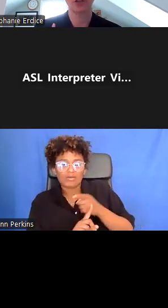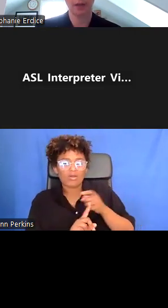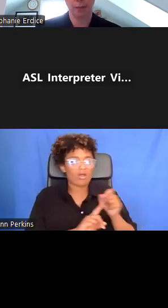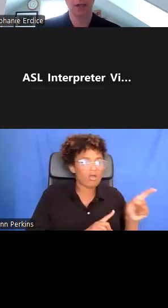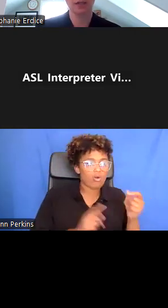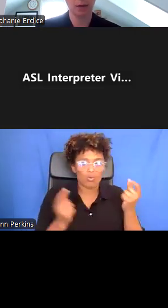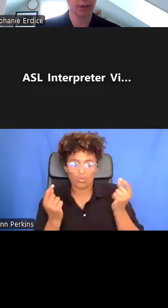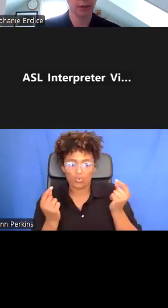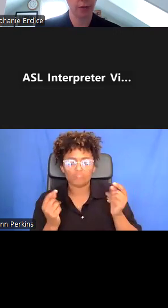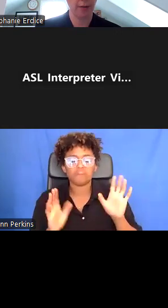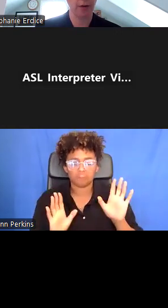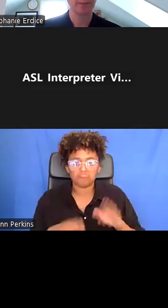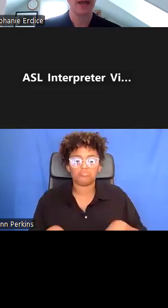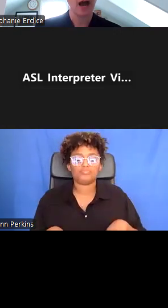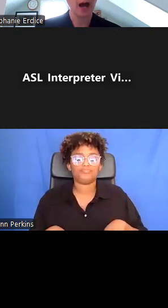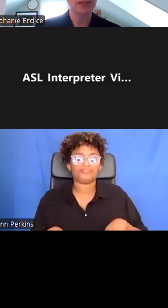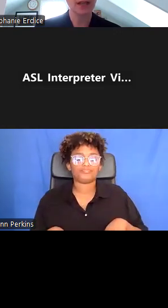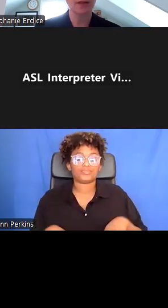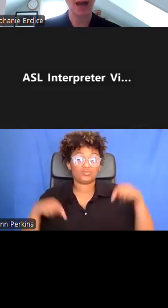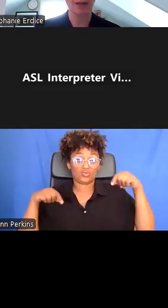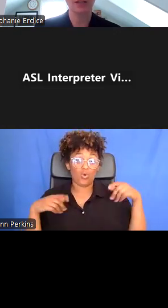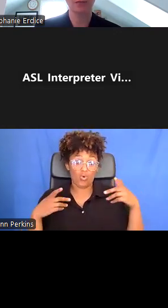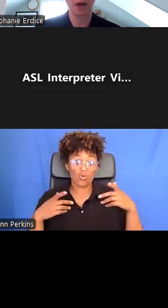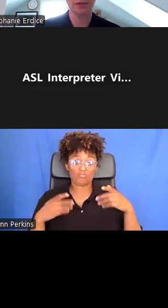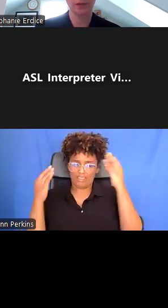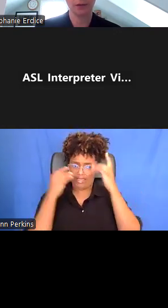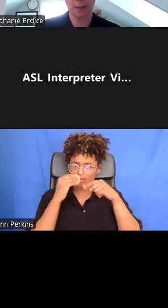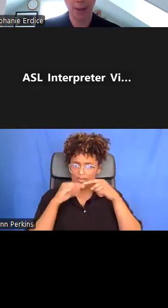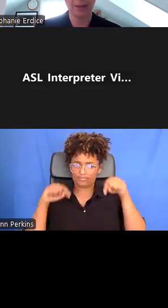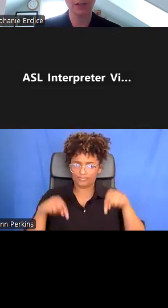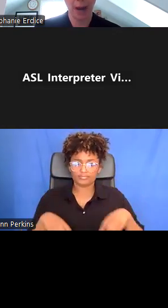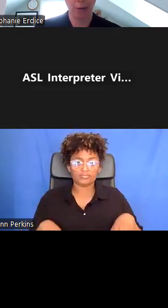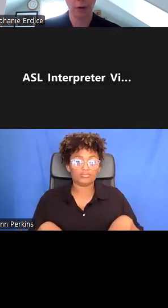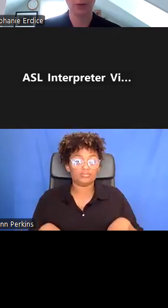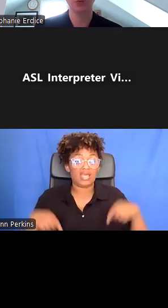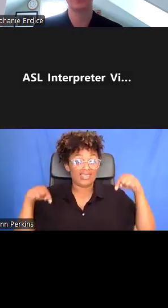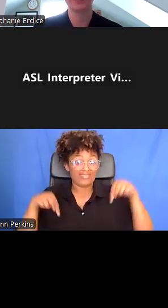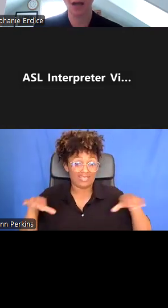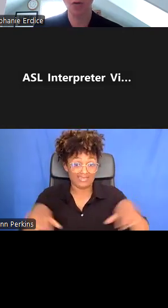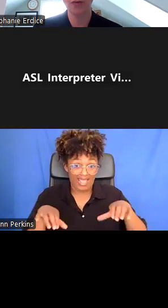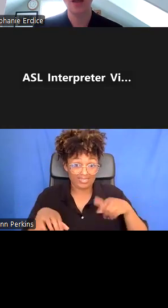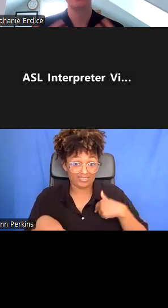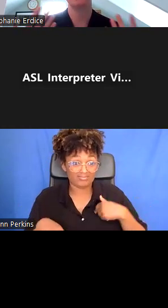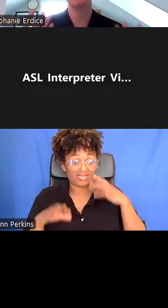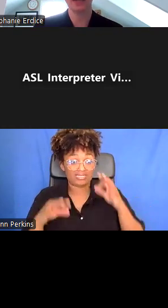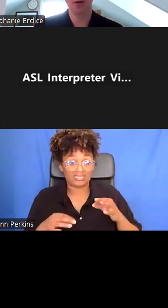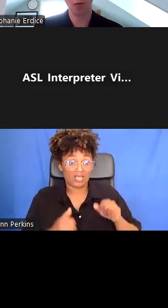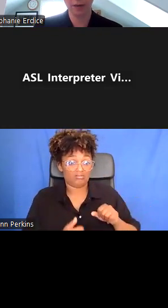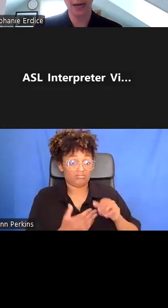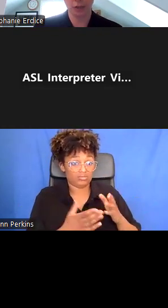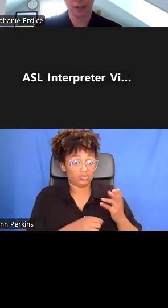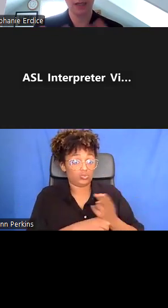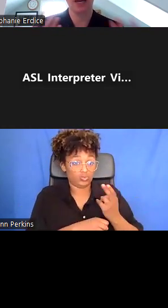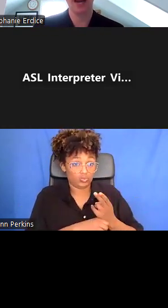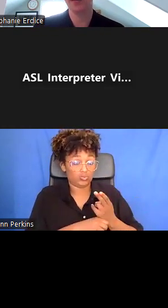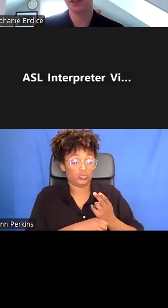this action that I'm going to take with a survivor upset the balance of power between myself and